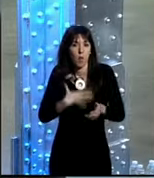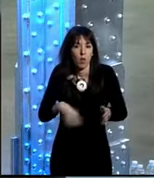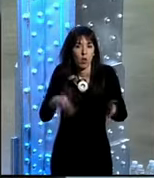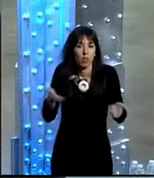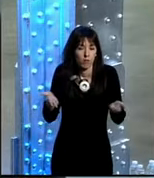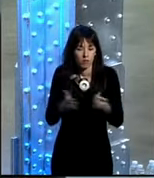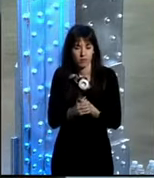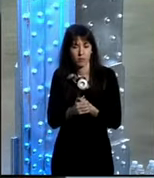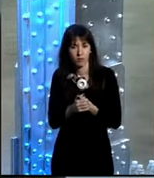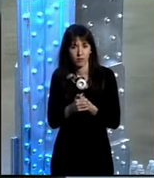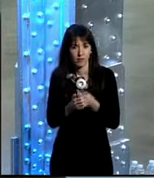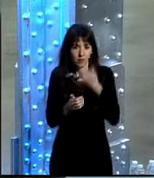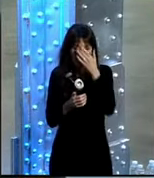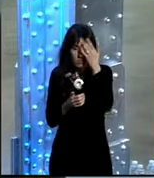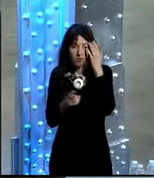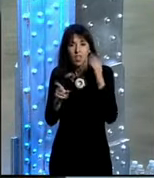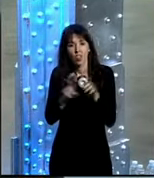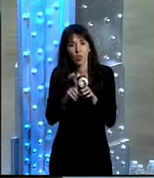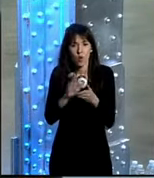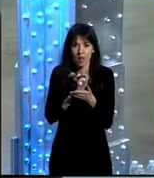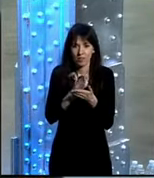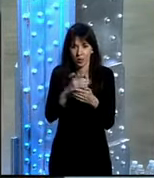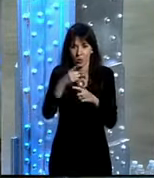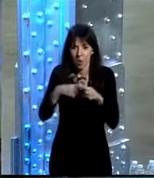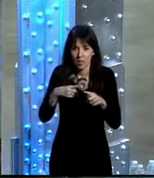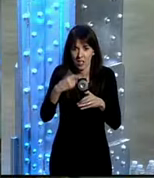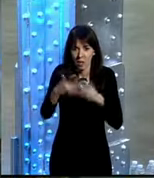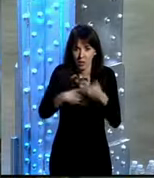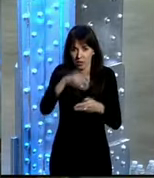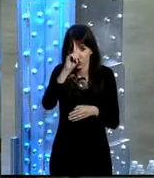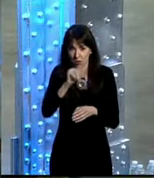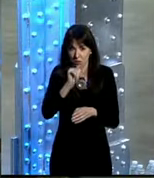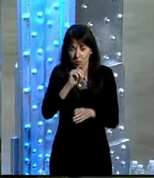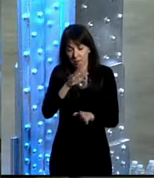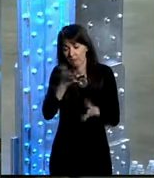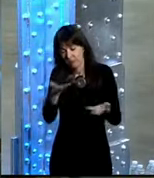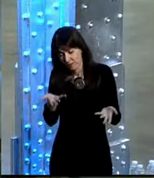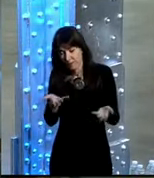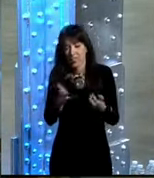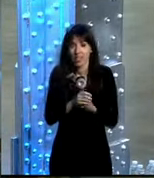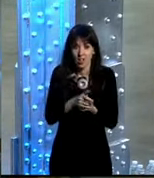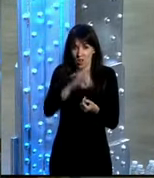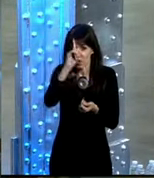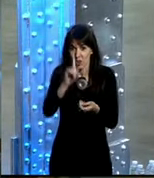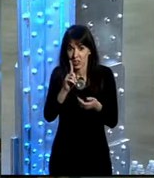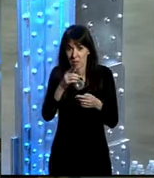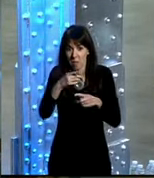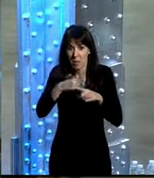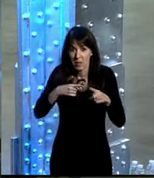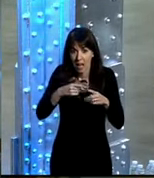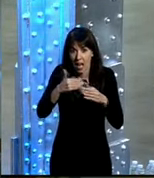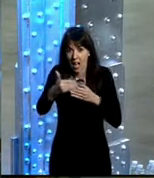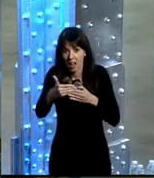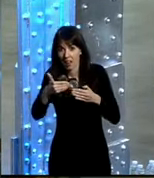evolves and where that's going to take us. So we're a bit in the midst of the process. Yes, we still don't know